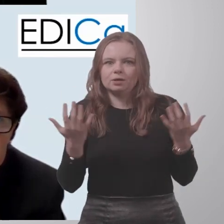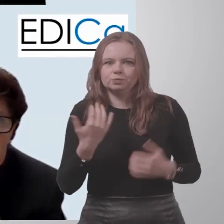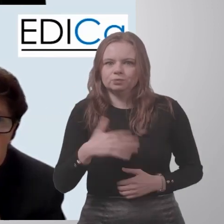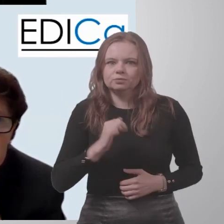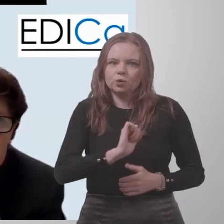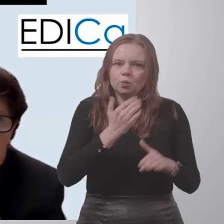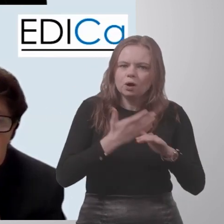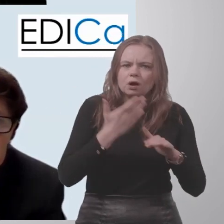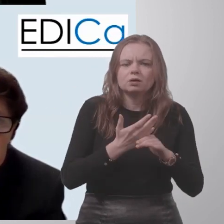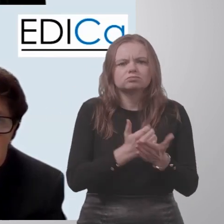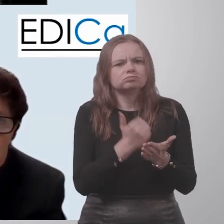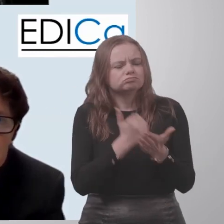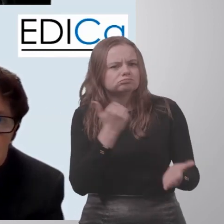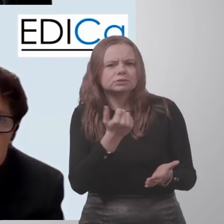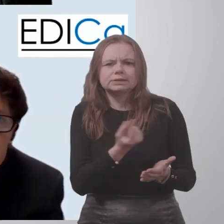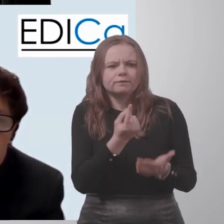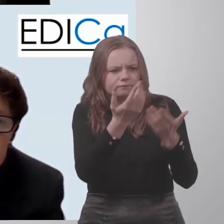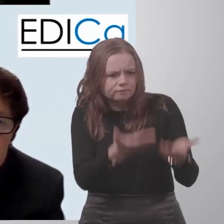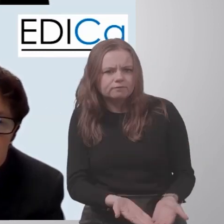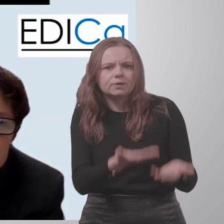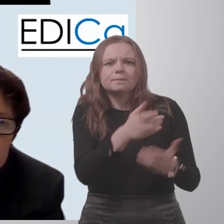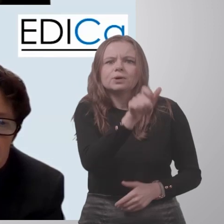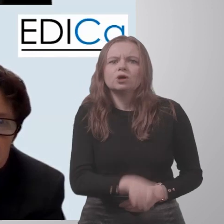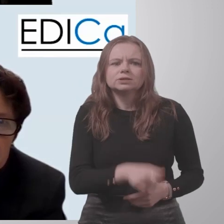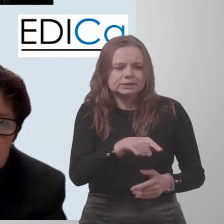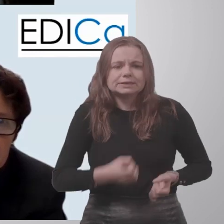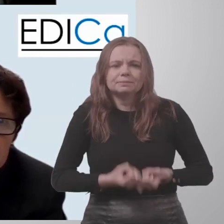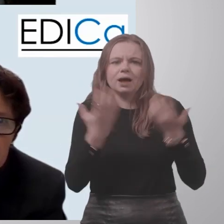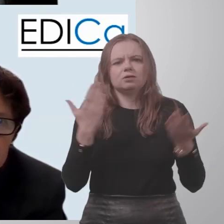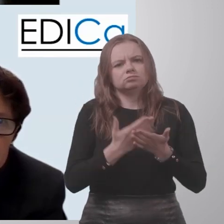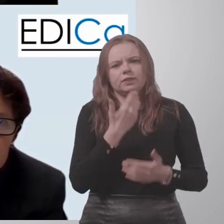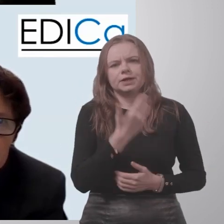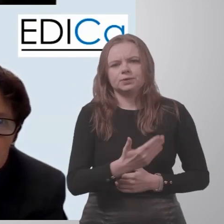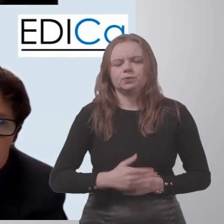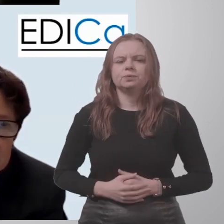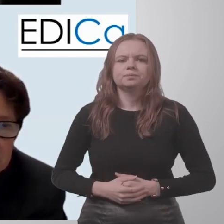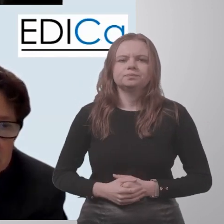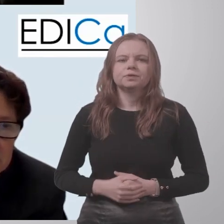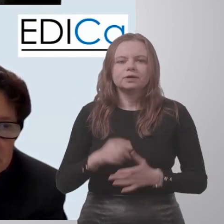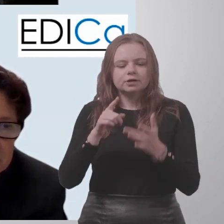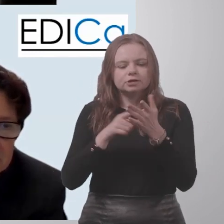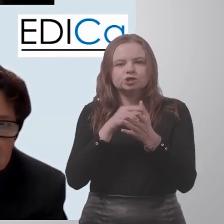just actually you as a person. So that's just absolutely brilliant. So thank you so much. James?